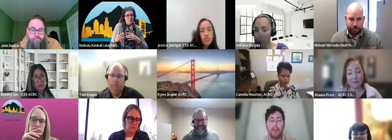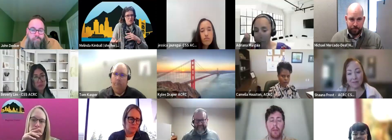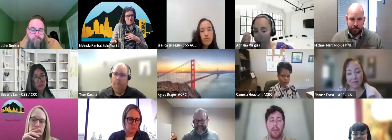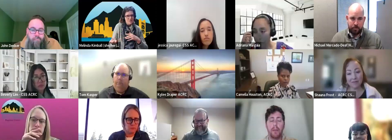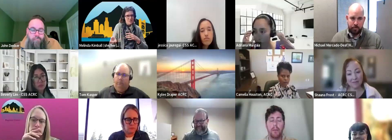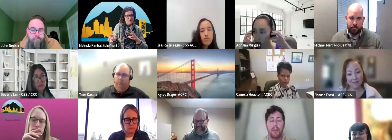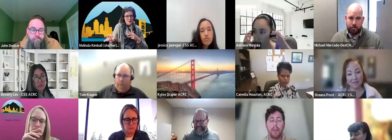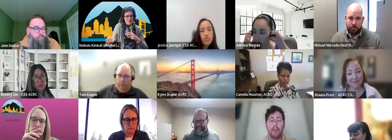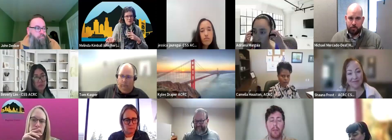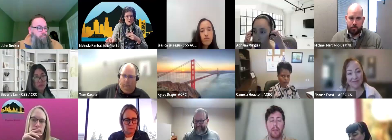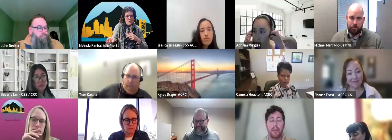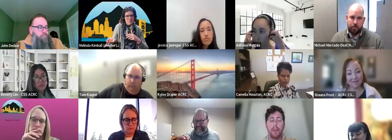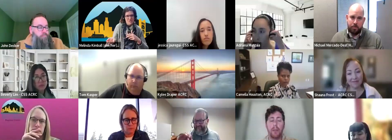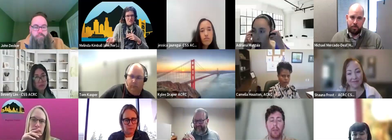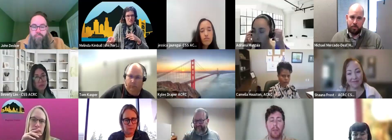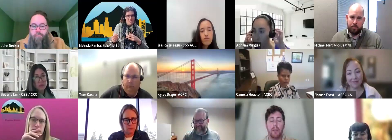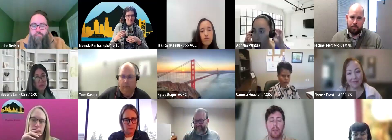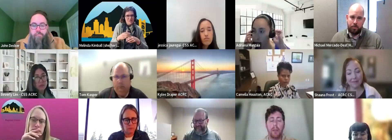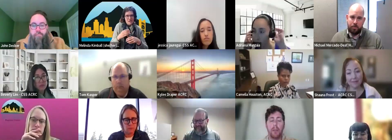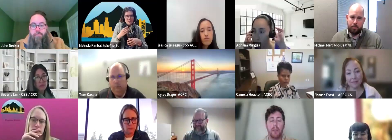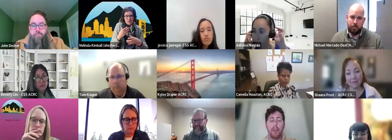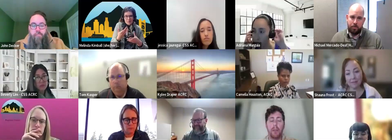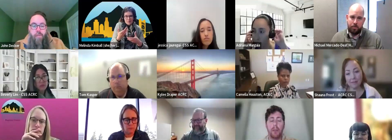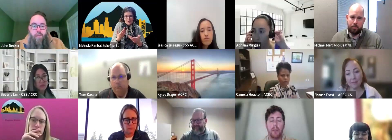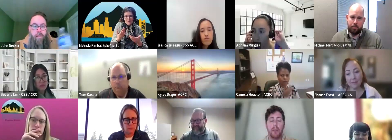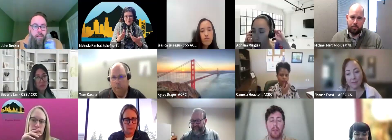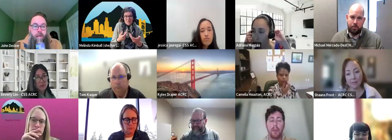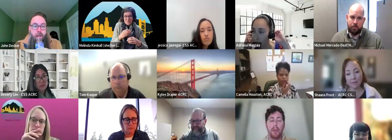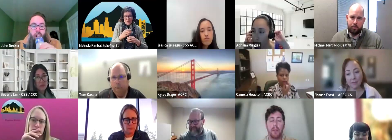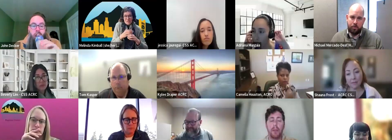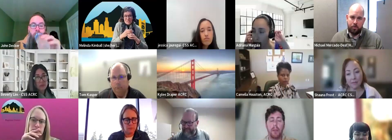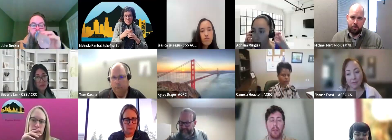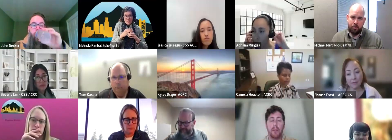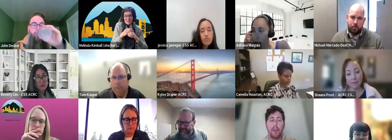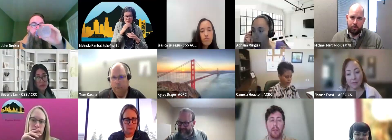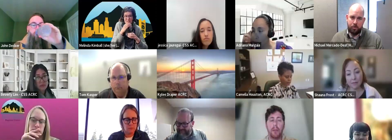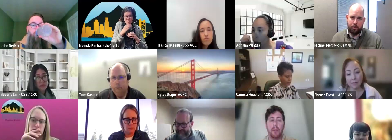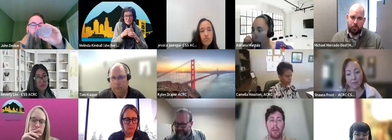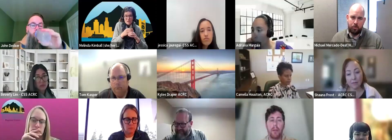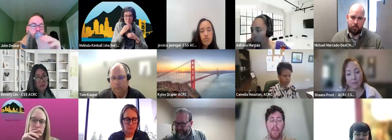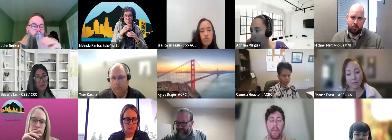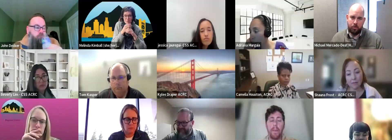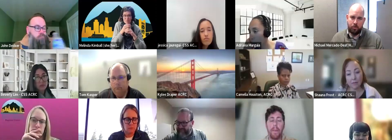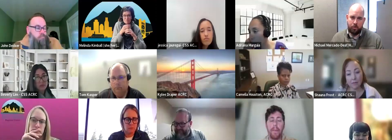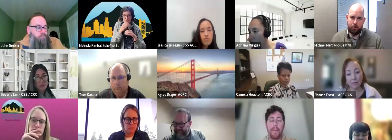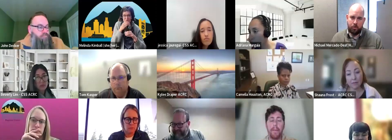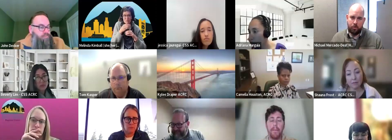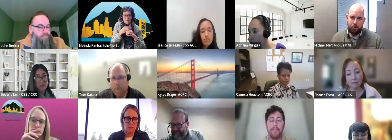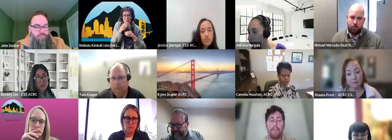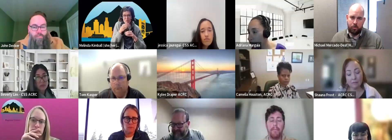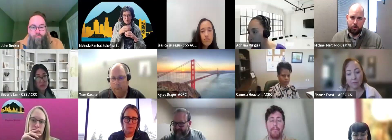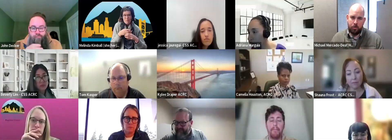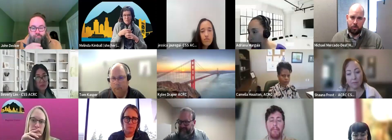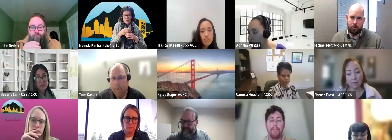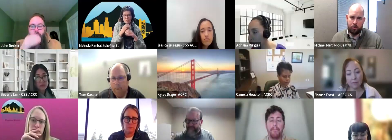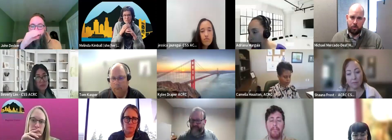Dr. Vickers, or Vickars, will say that even the sign burrito that we use, and it's signed like this, straight up, or straight up to